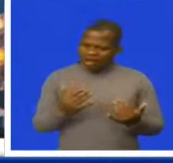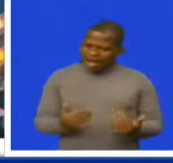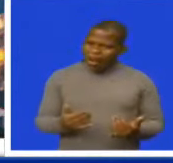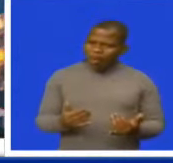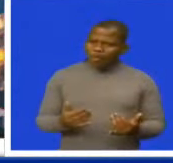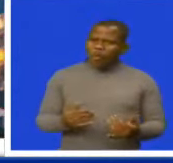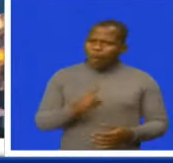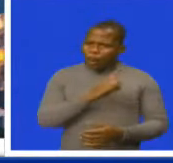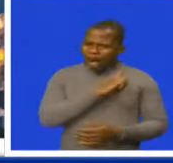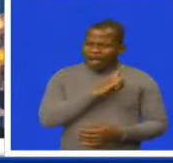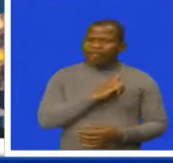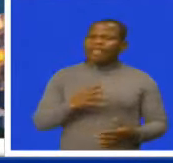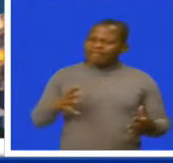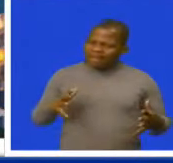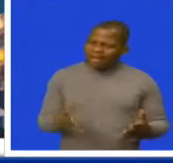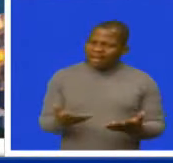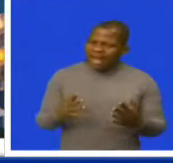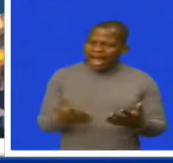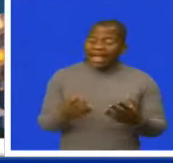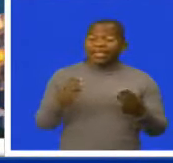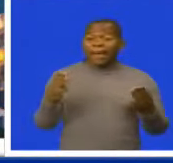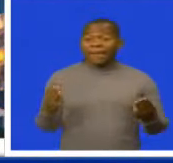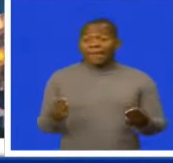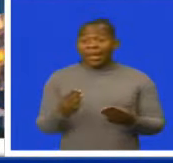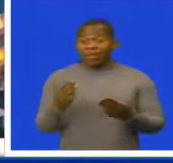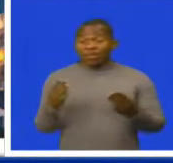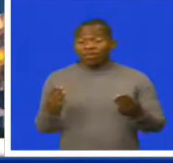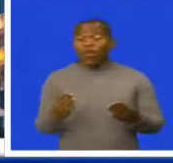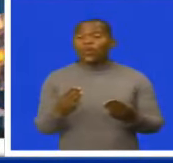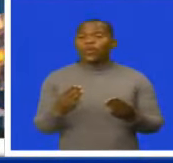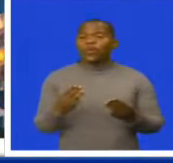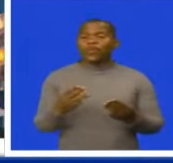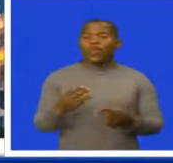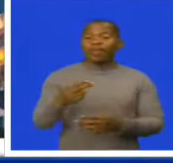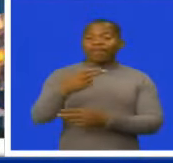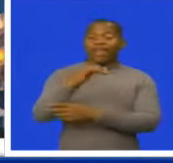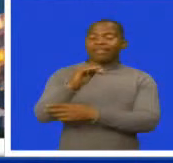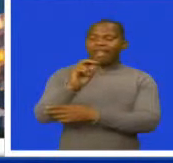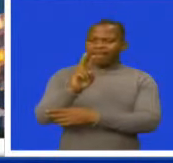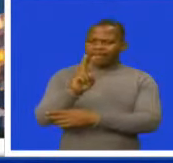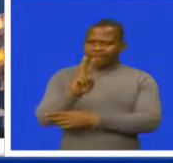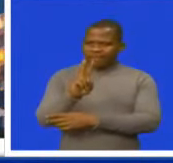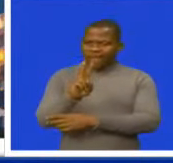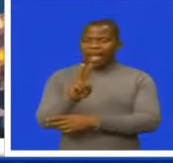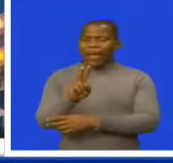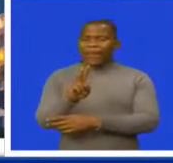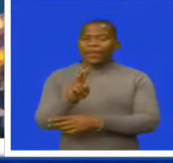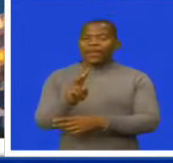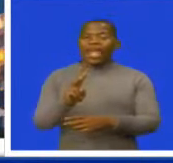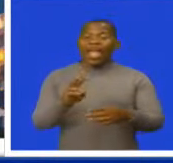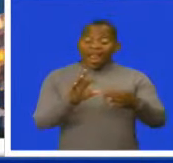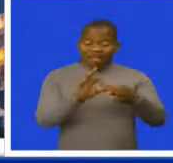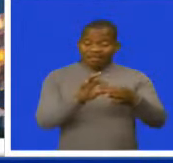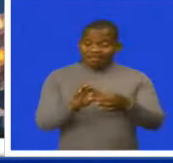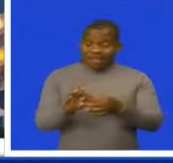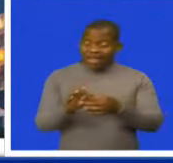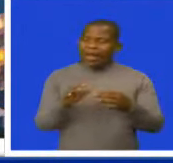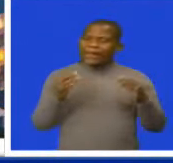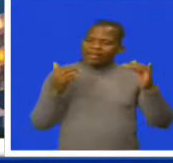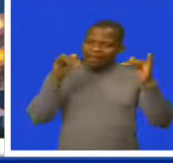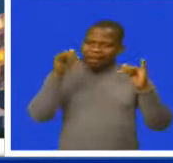likhandlela leHIV kanye nelikomiti lelibuke indzaba teHIV T17 tembuso iPSHEC